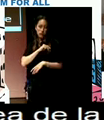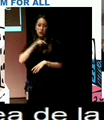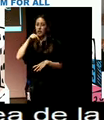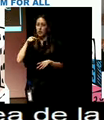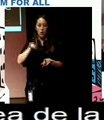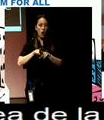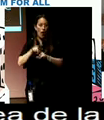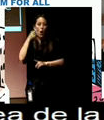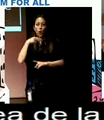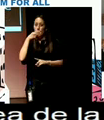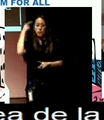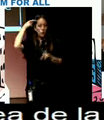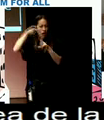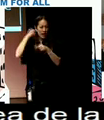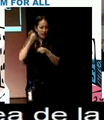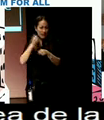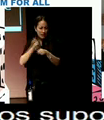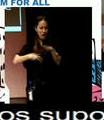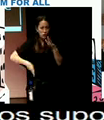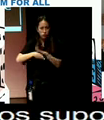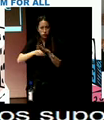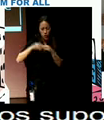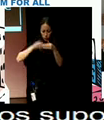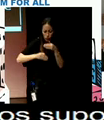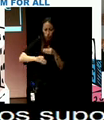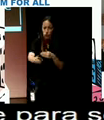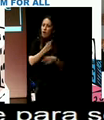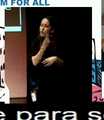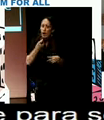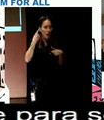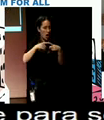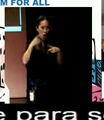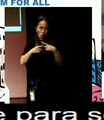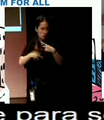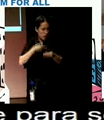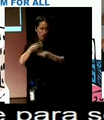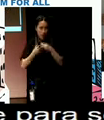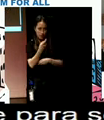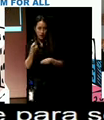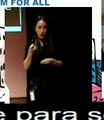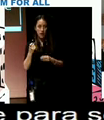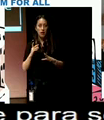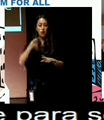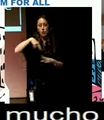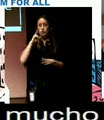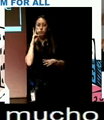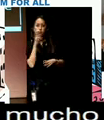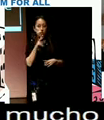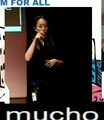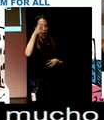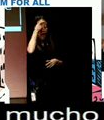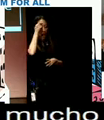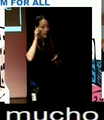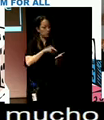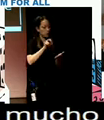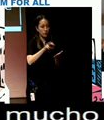This is a very big commitment to keep working because there are so many things to be done. And I think you have walked